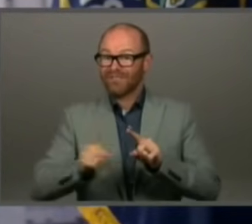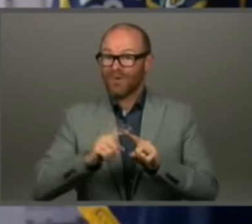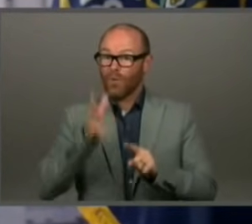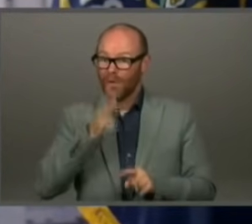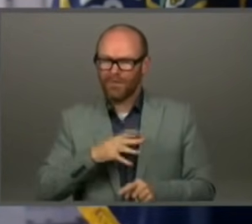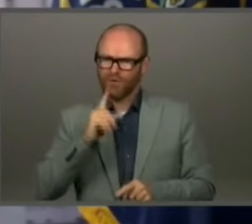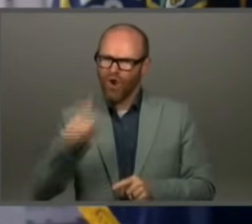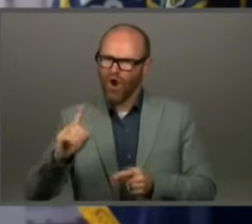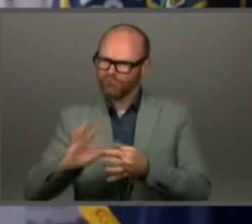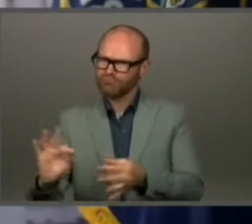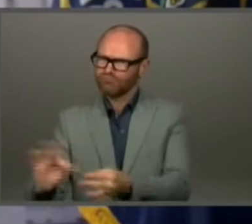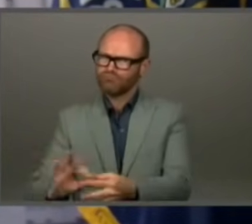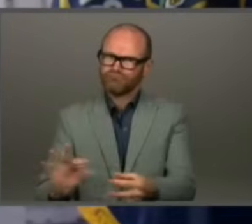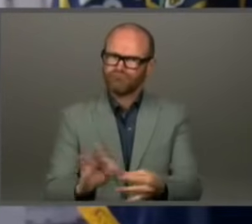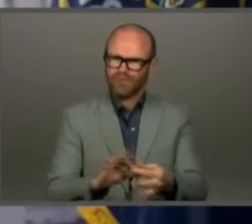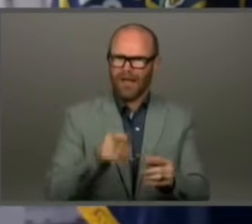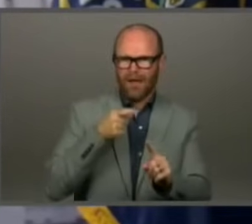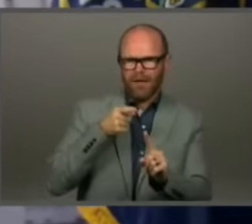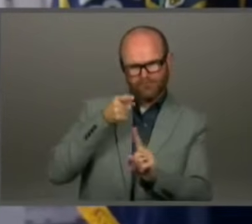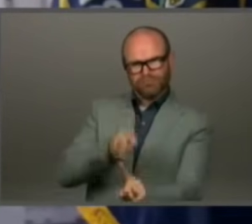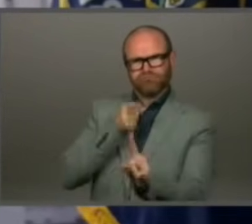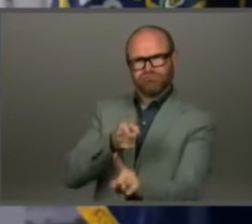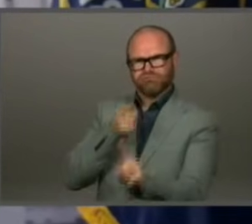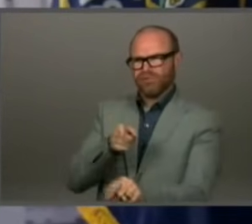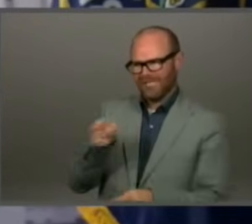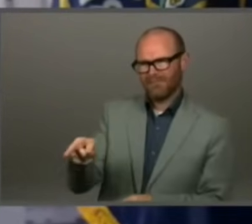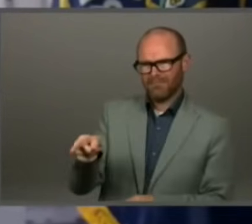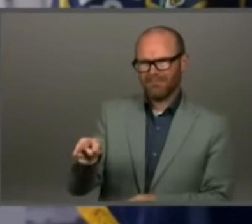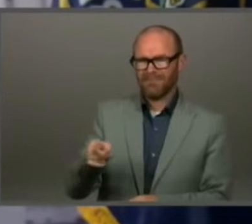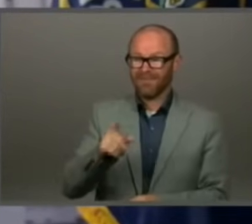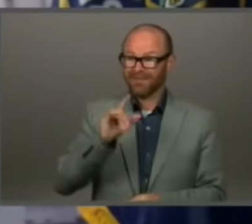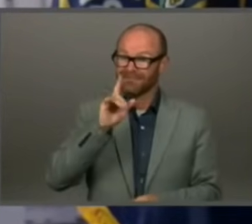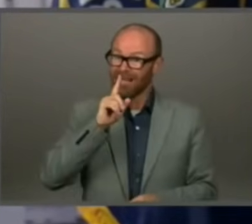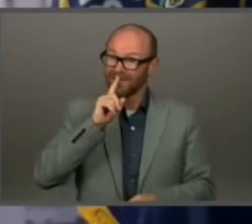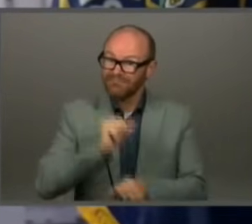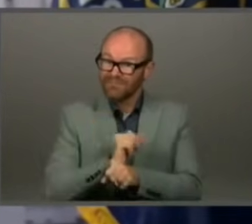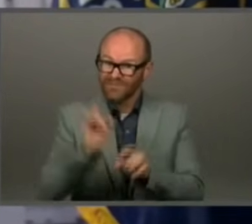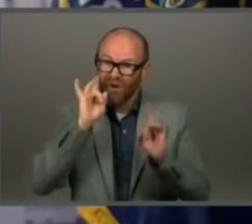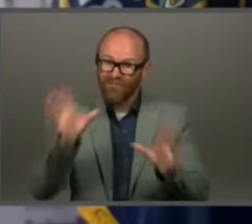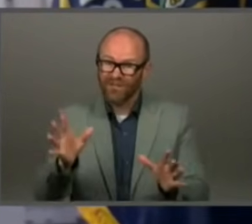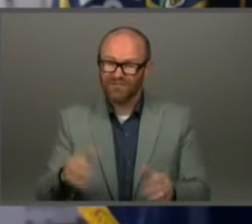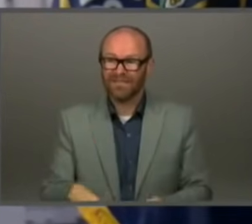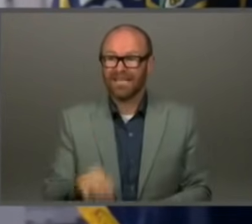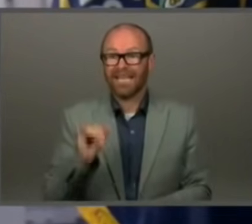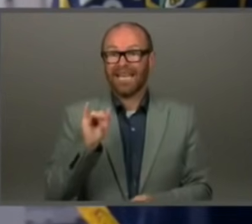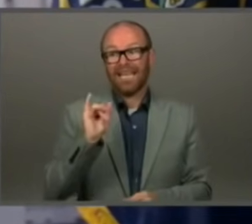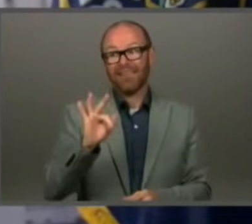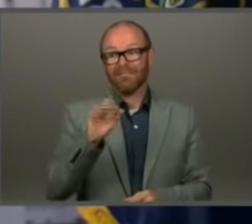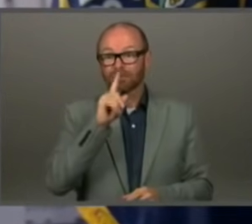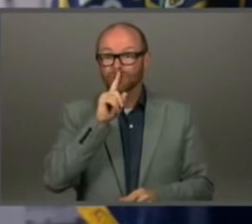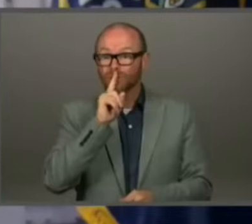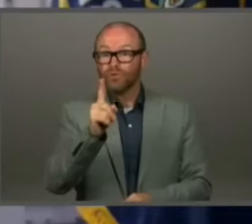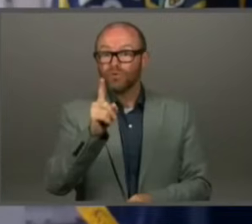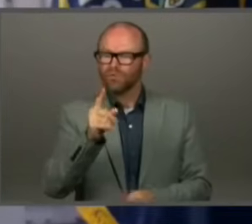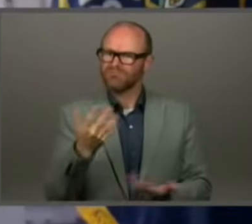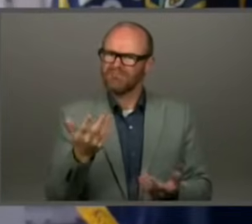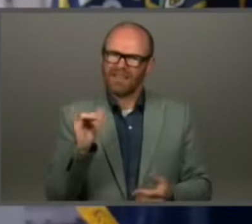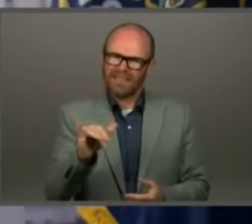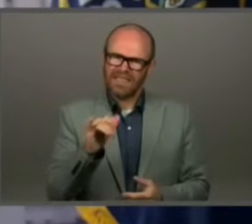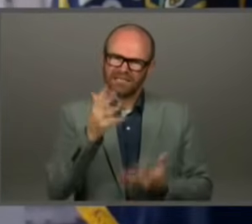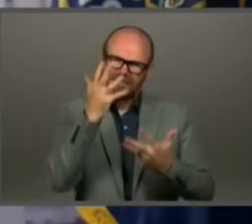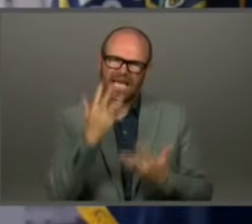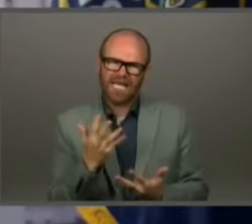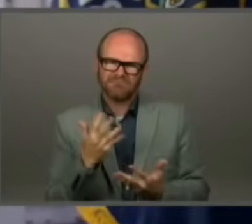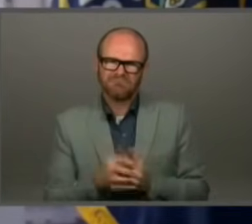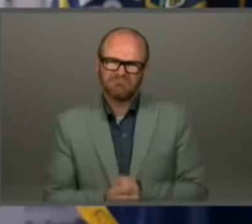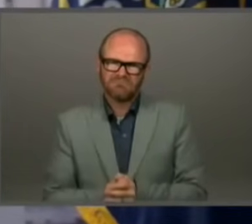disturbing and just awful, and if true, just unconscionable. And so